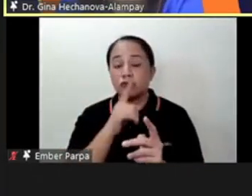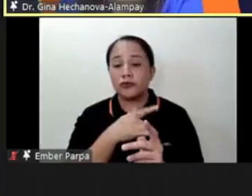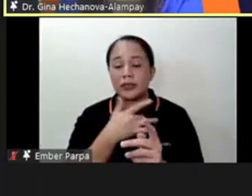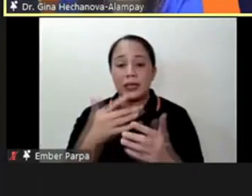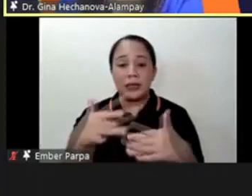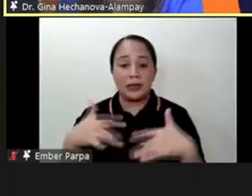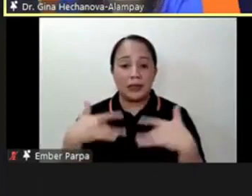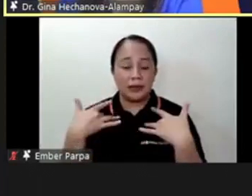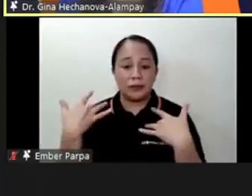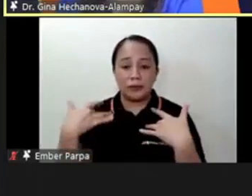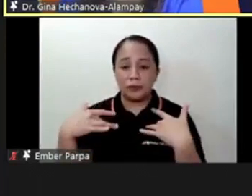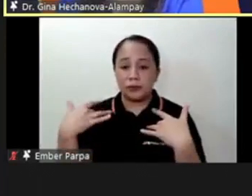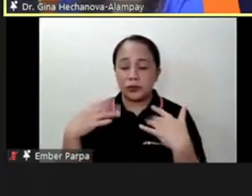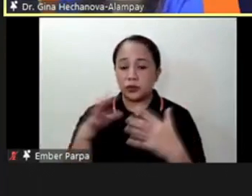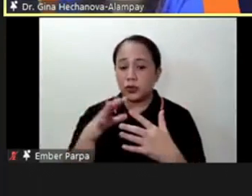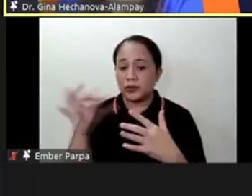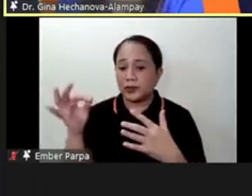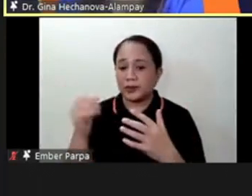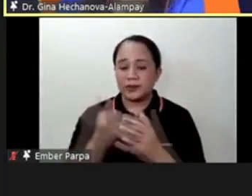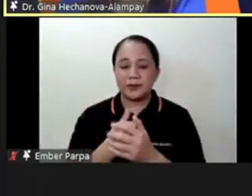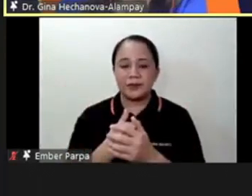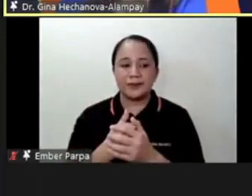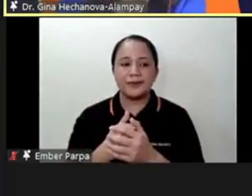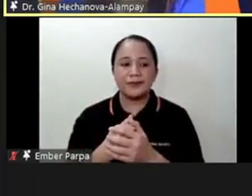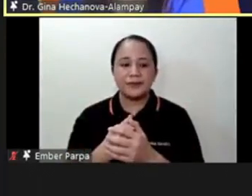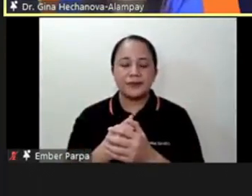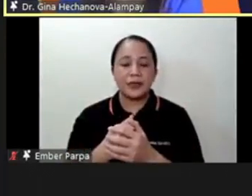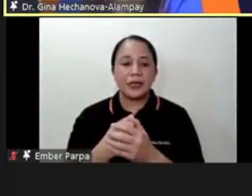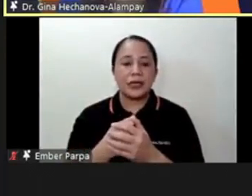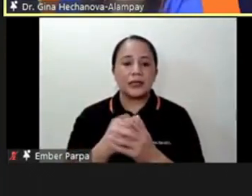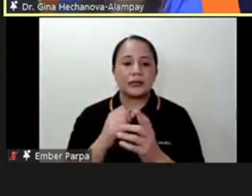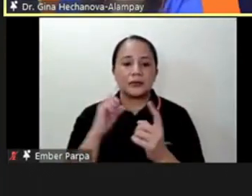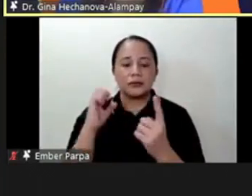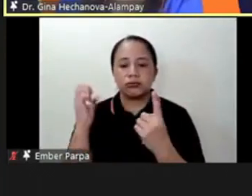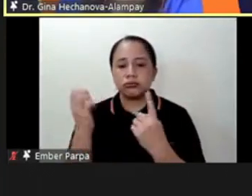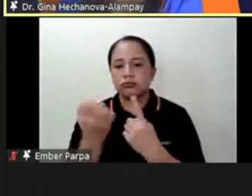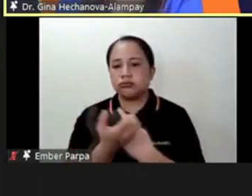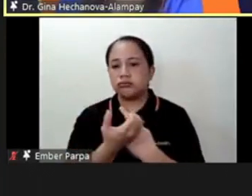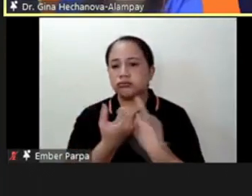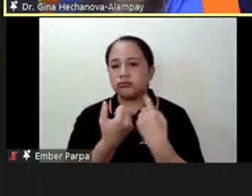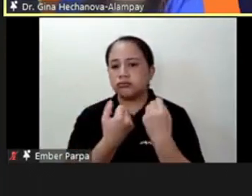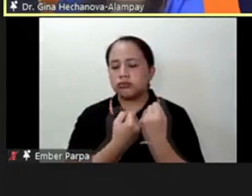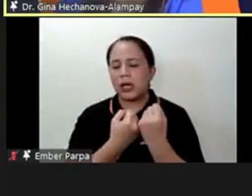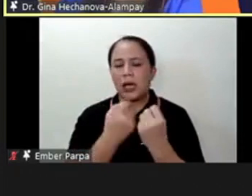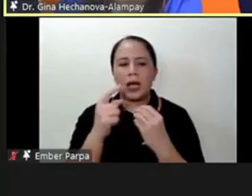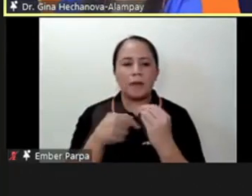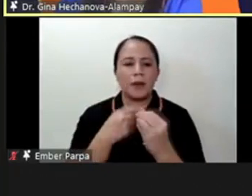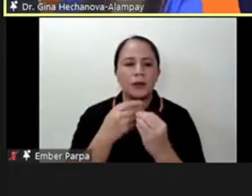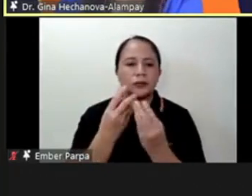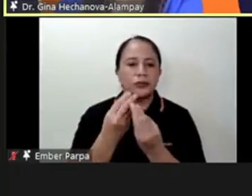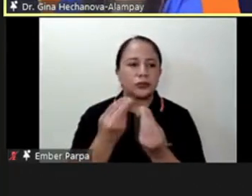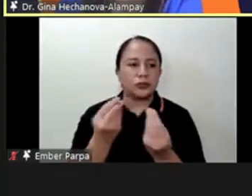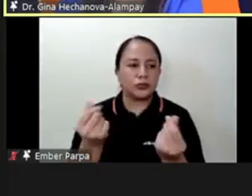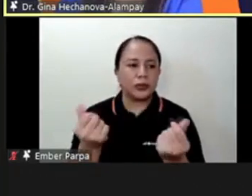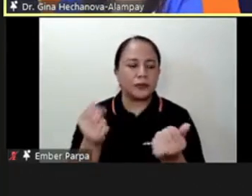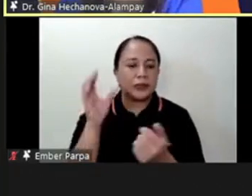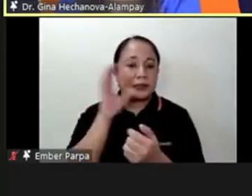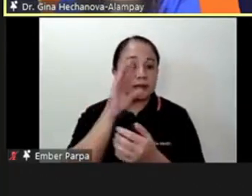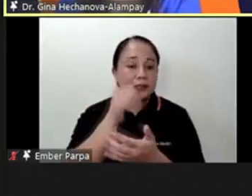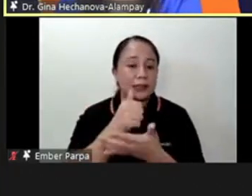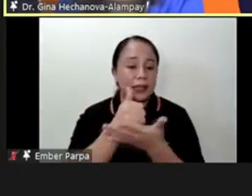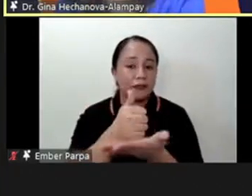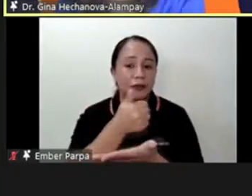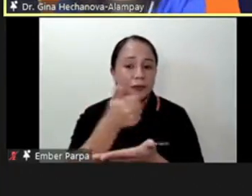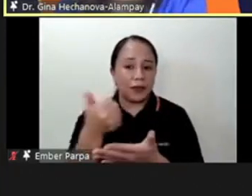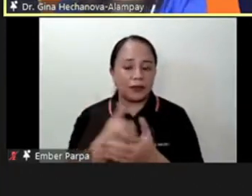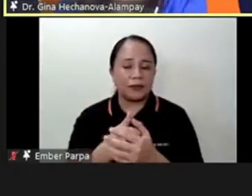lifestyle choices. Kalutasan and kaagapay is about problem solving and seeking help from